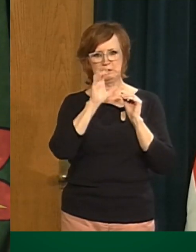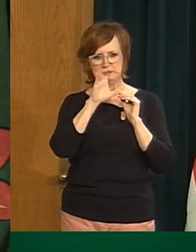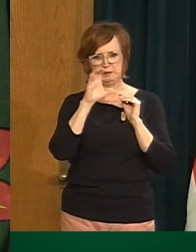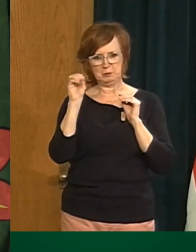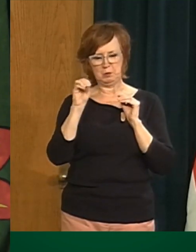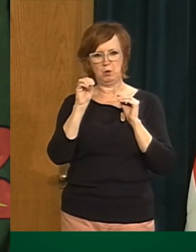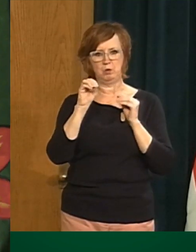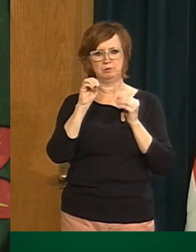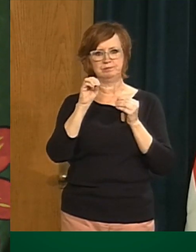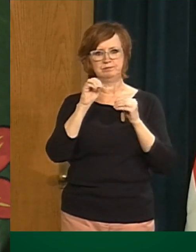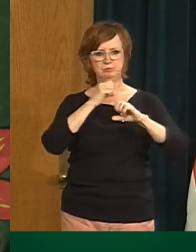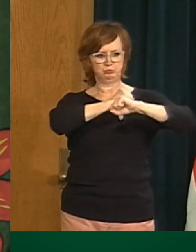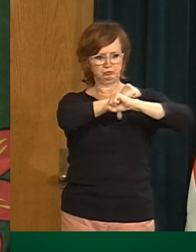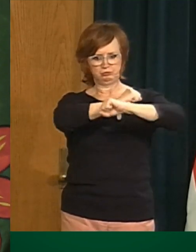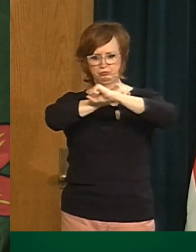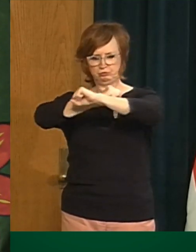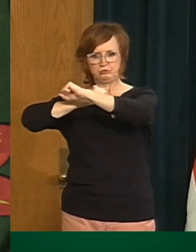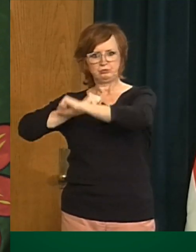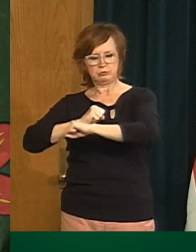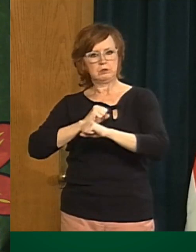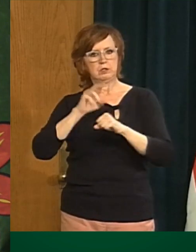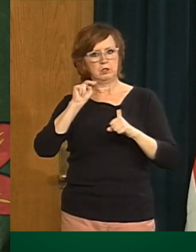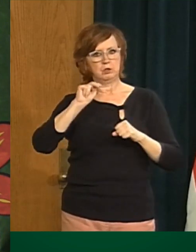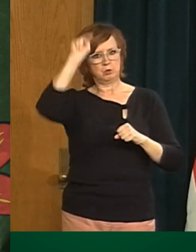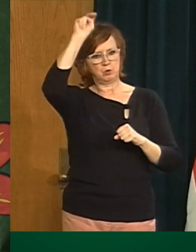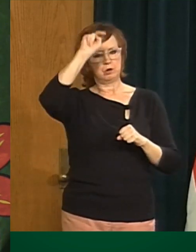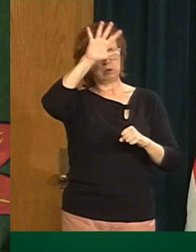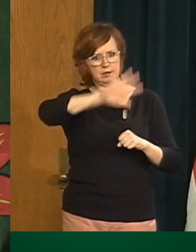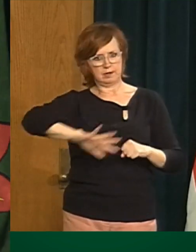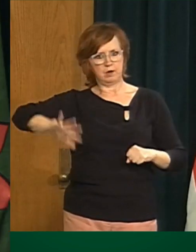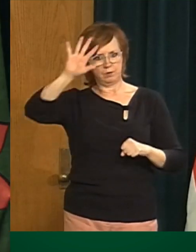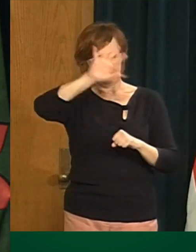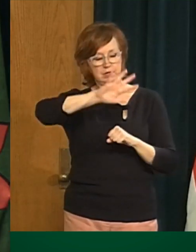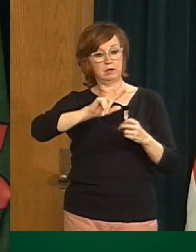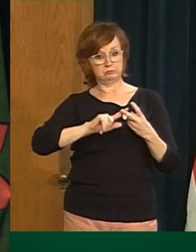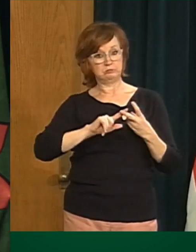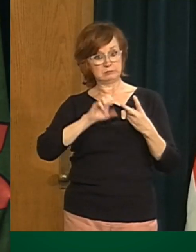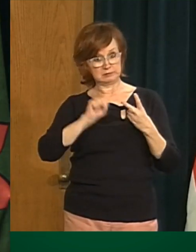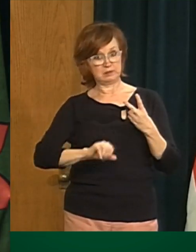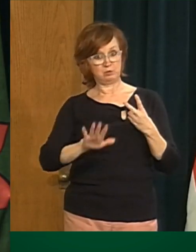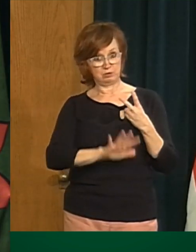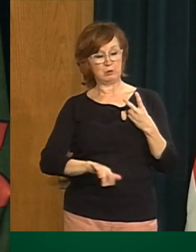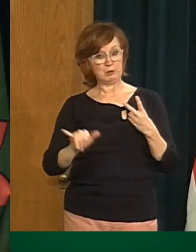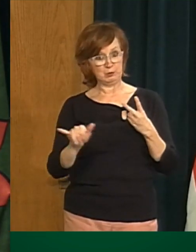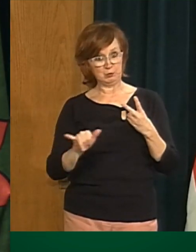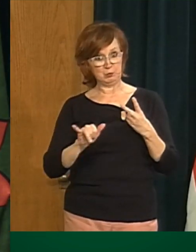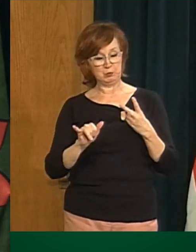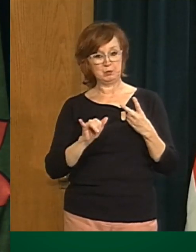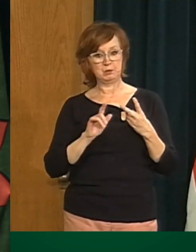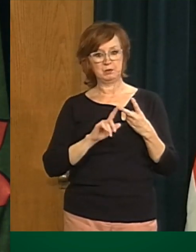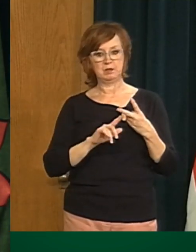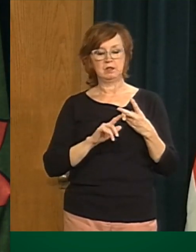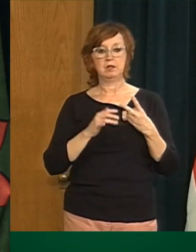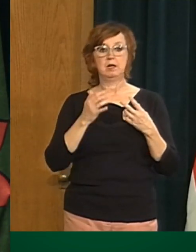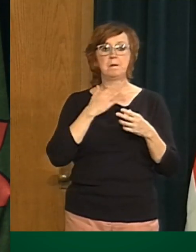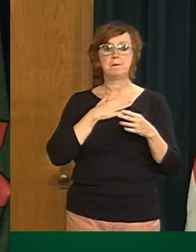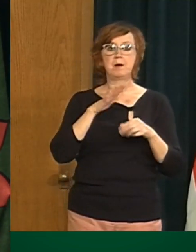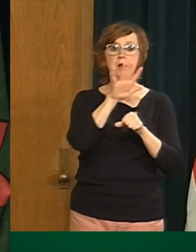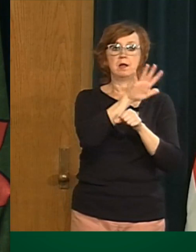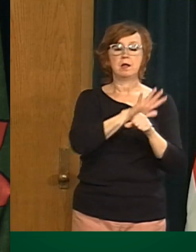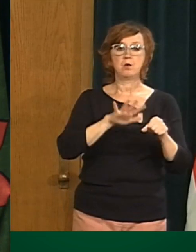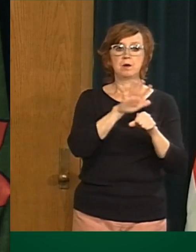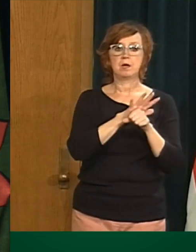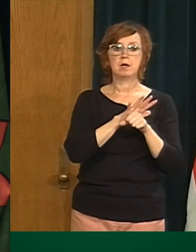not only within the Northern Administration District, but south, and as we transition on the Forest Fringe, where I live, for